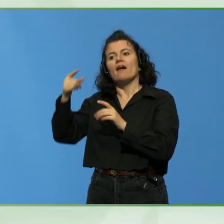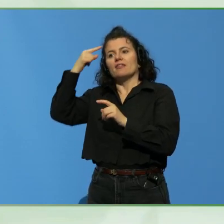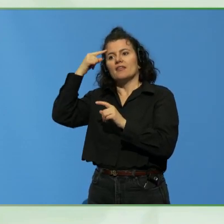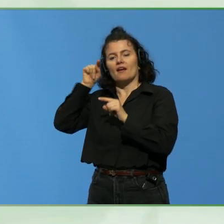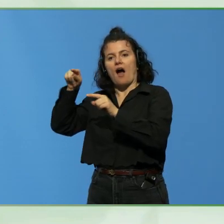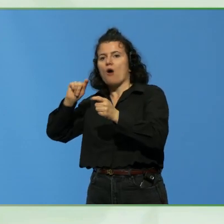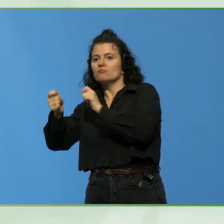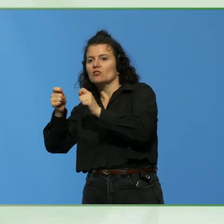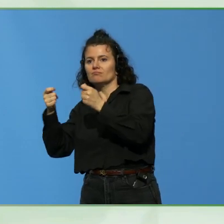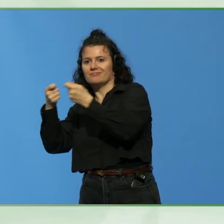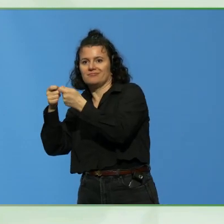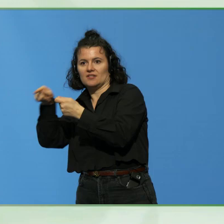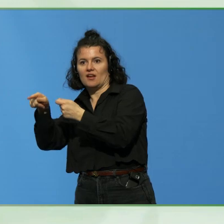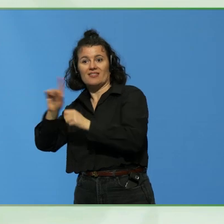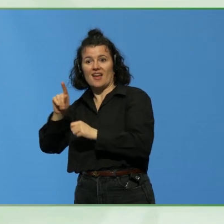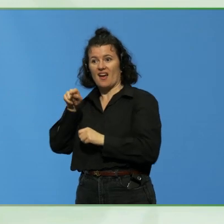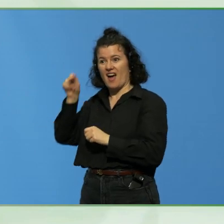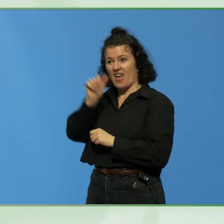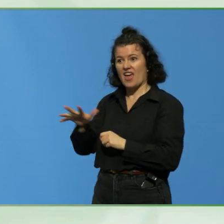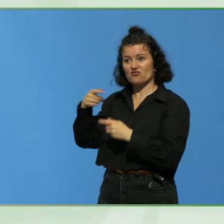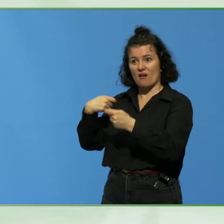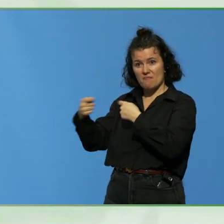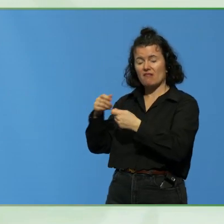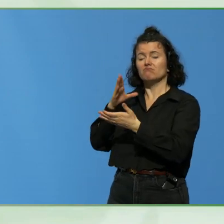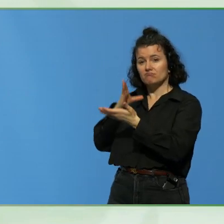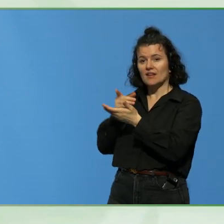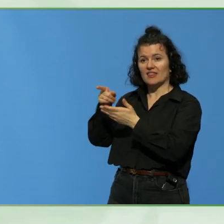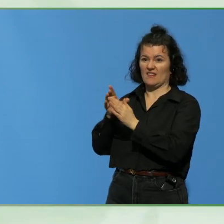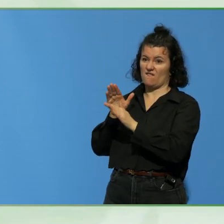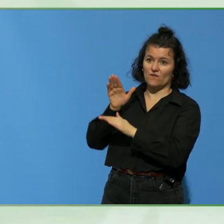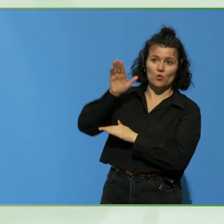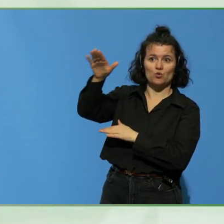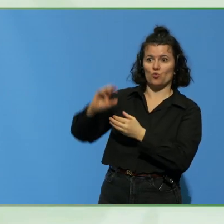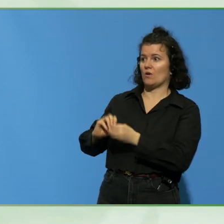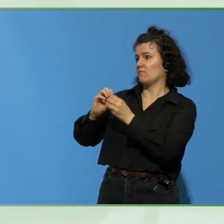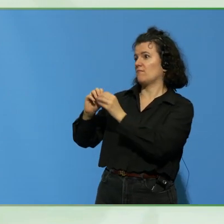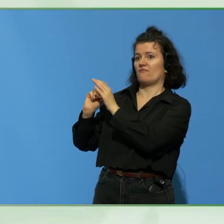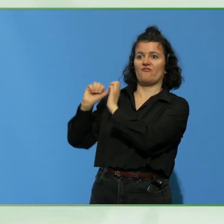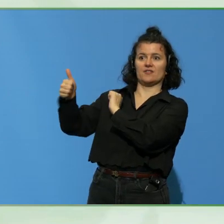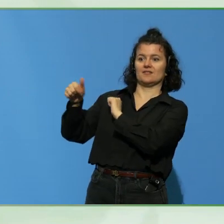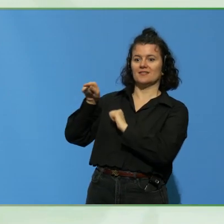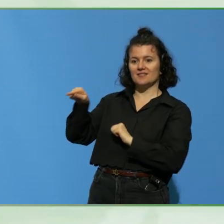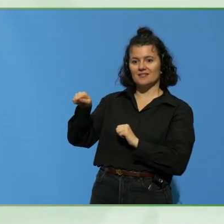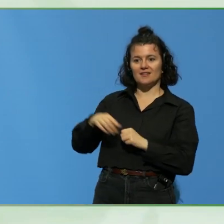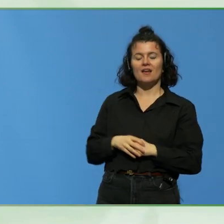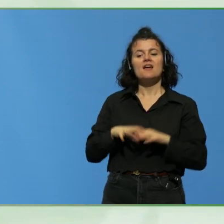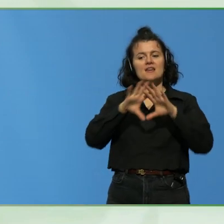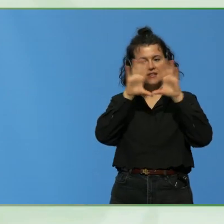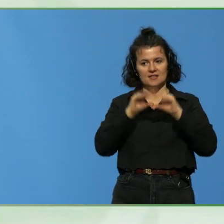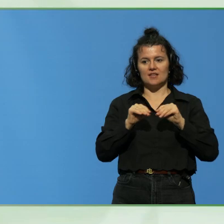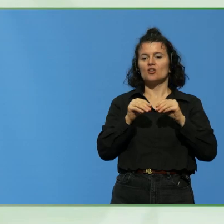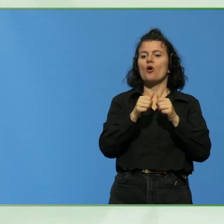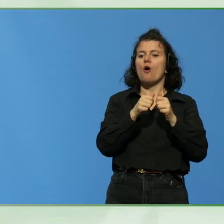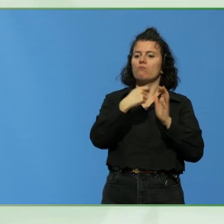many people here recognize that, and we at Zero Project also recognize that with having our regional partners